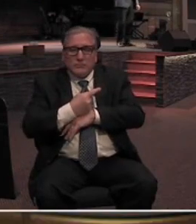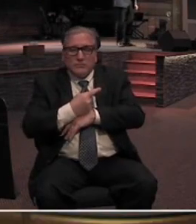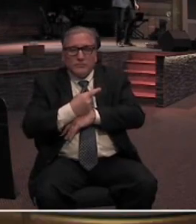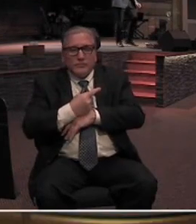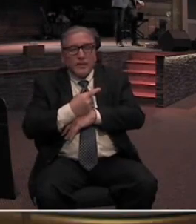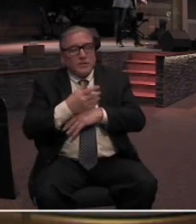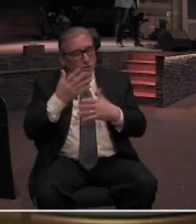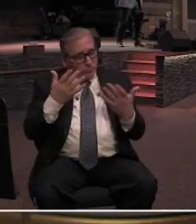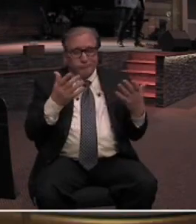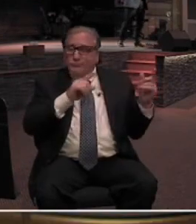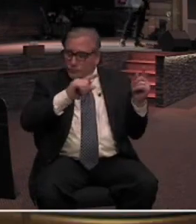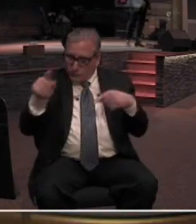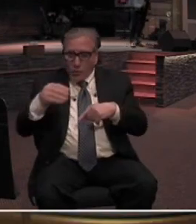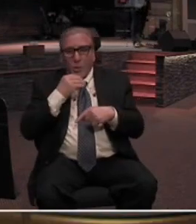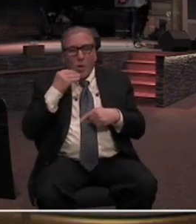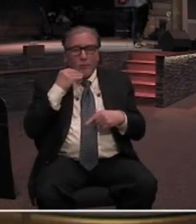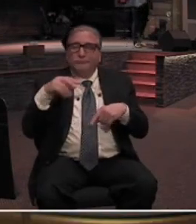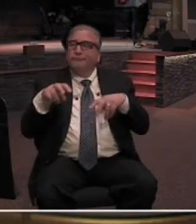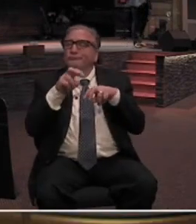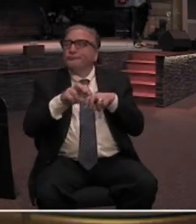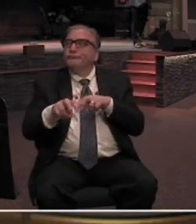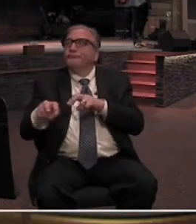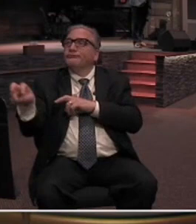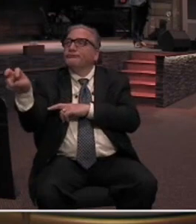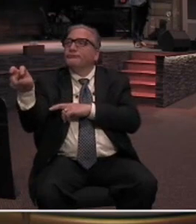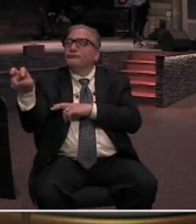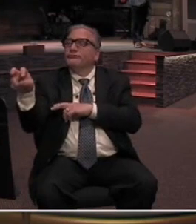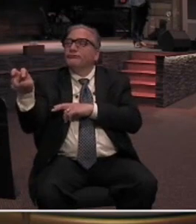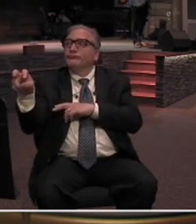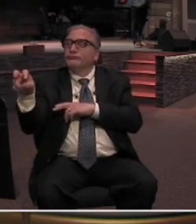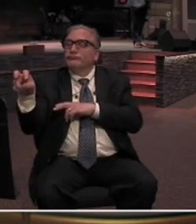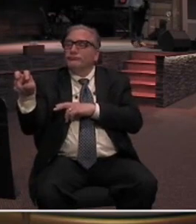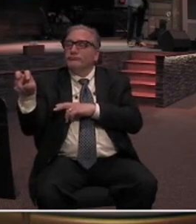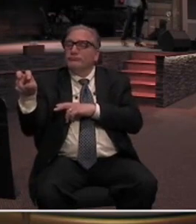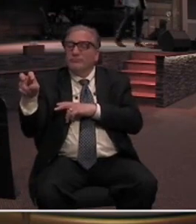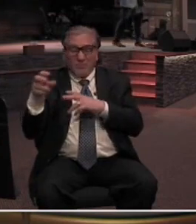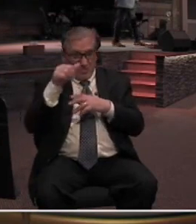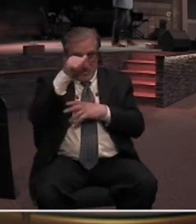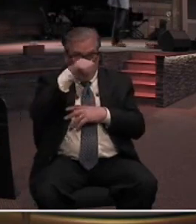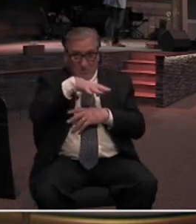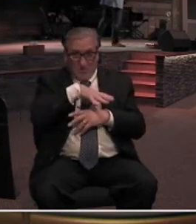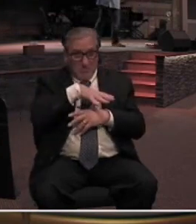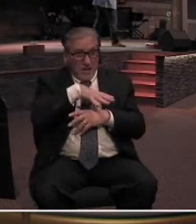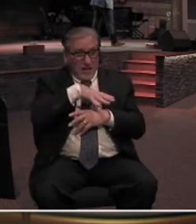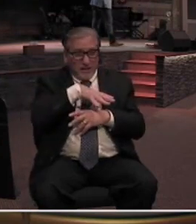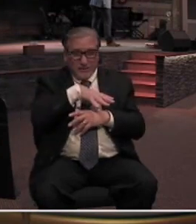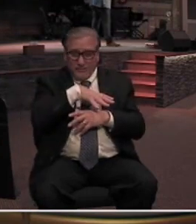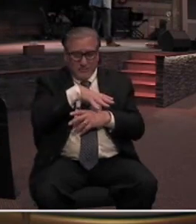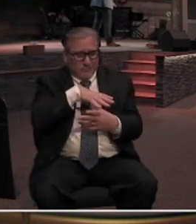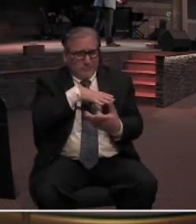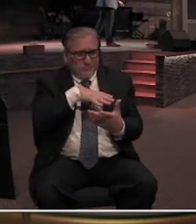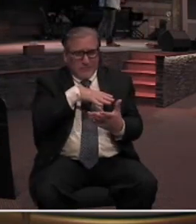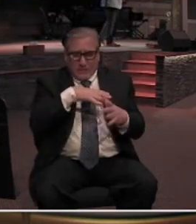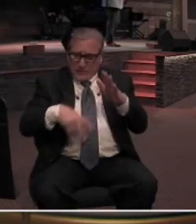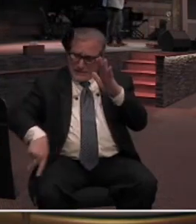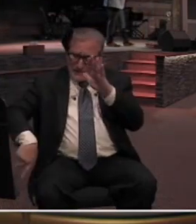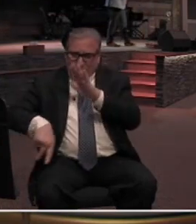So here they come back. These men kicked out of their